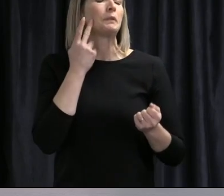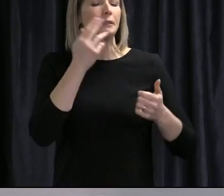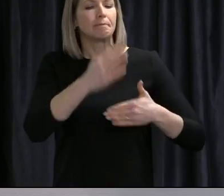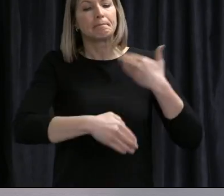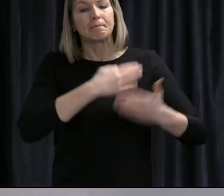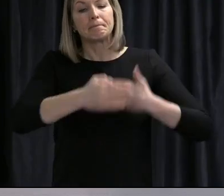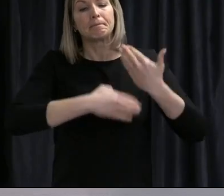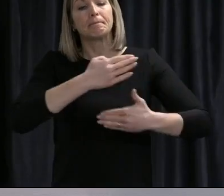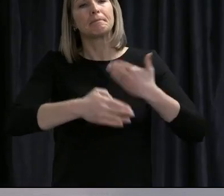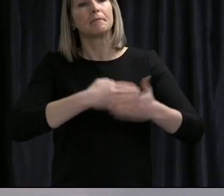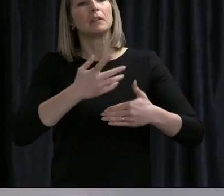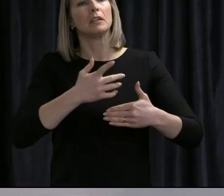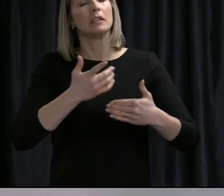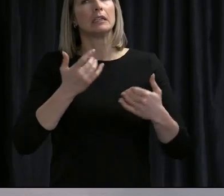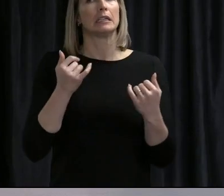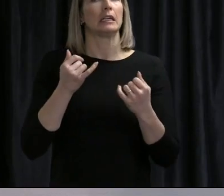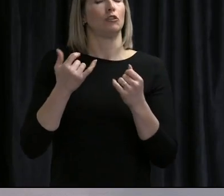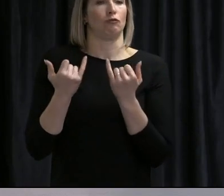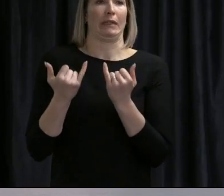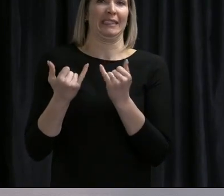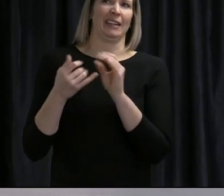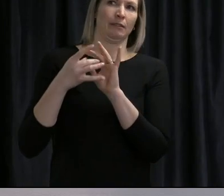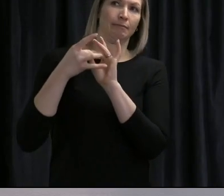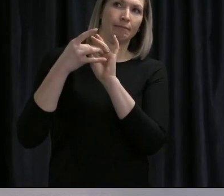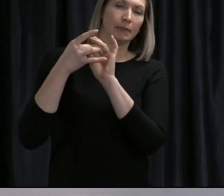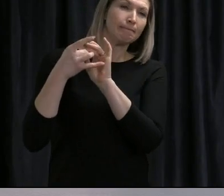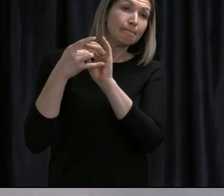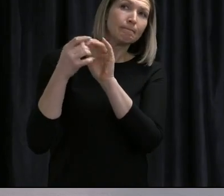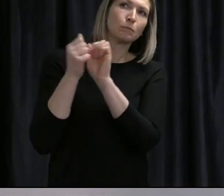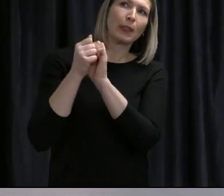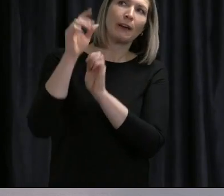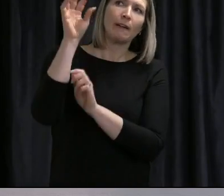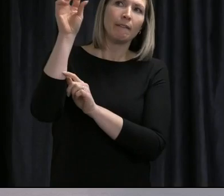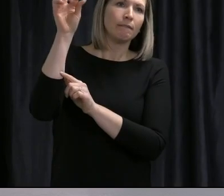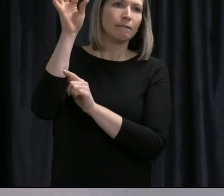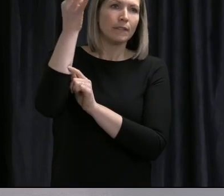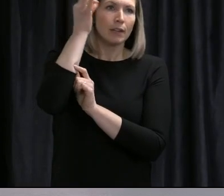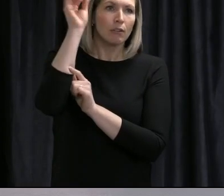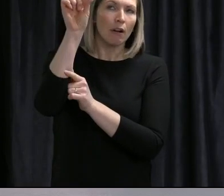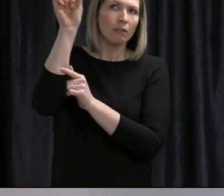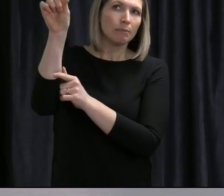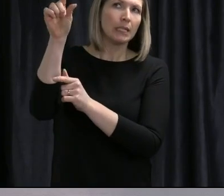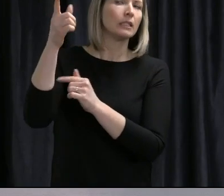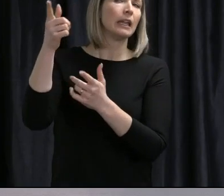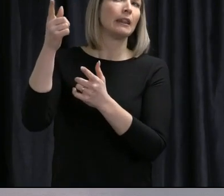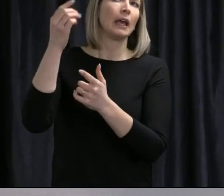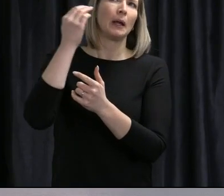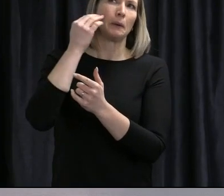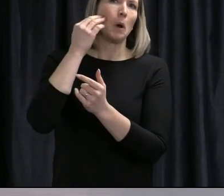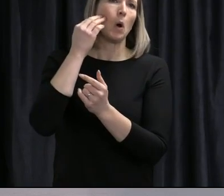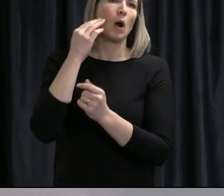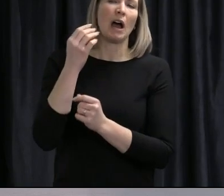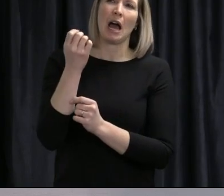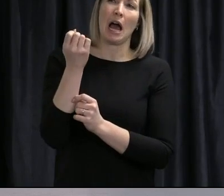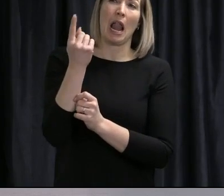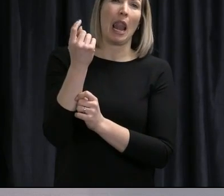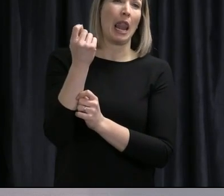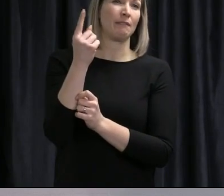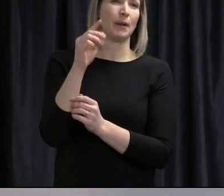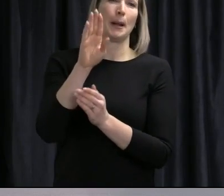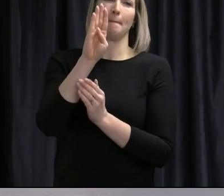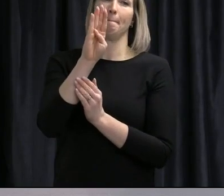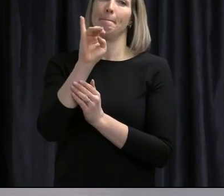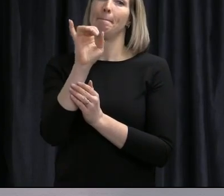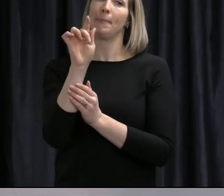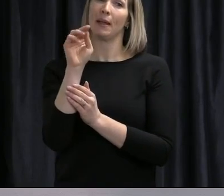in constant contact with the federal government at this very issue, and they know that they have a role to play. There's some $11 billion that's already